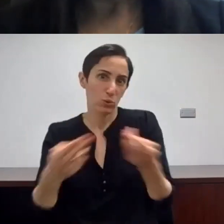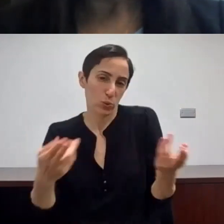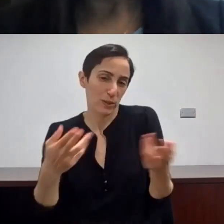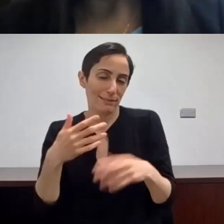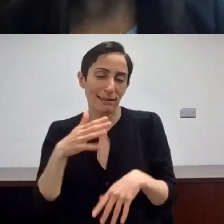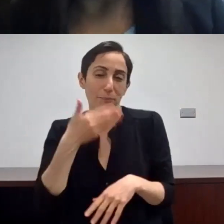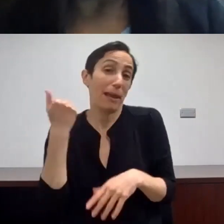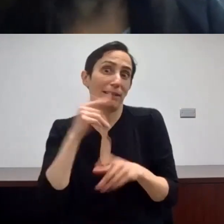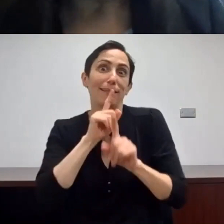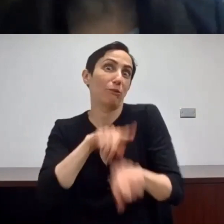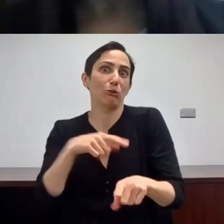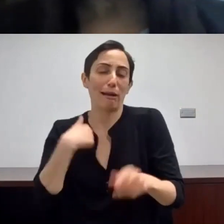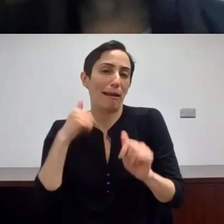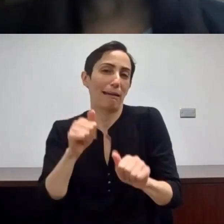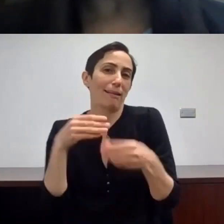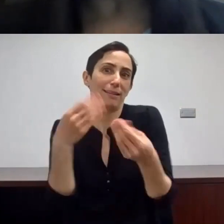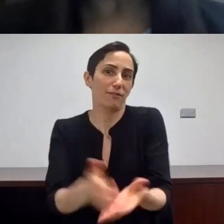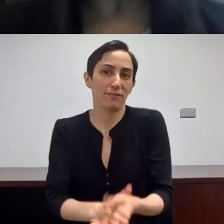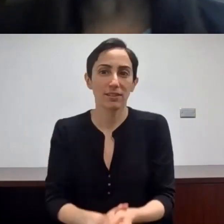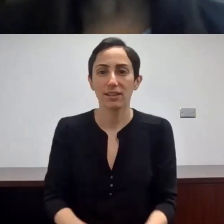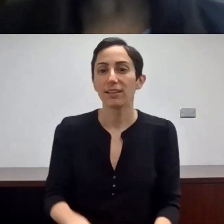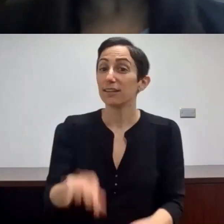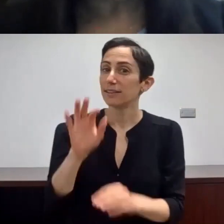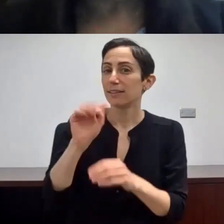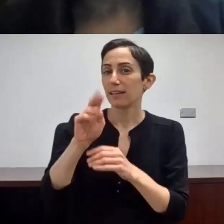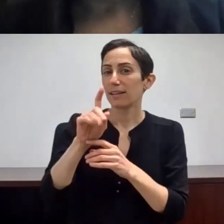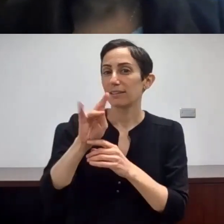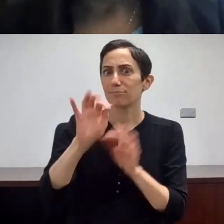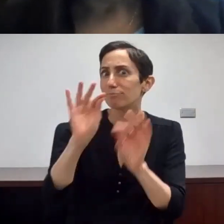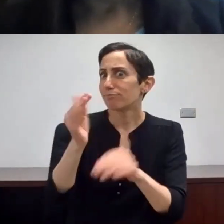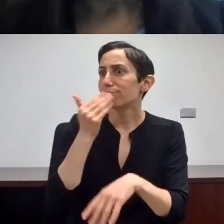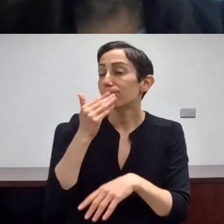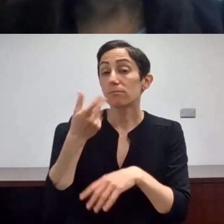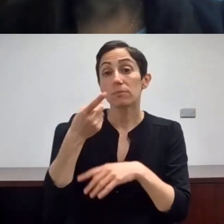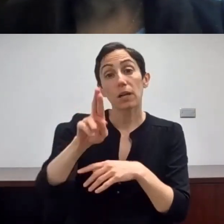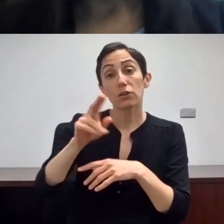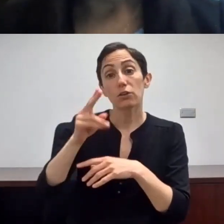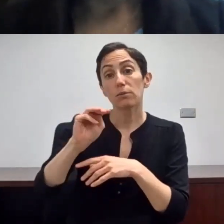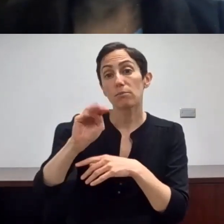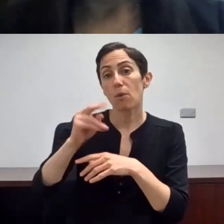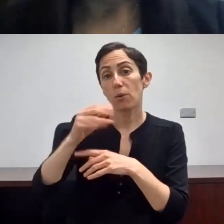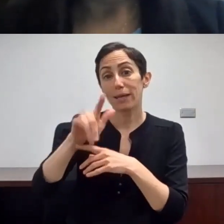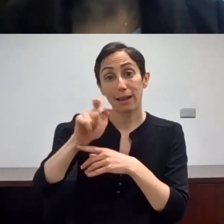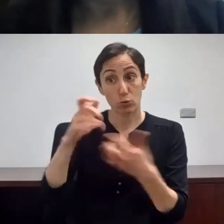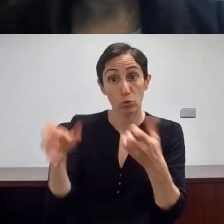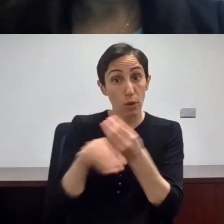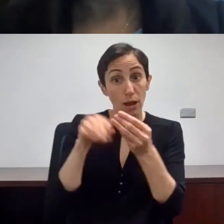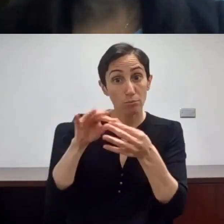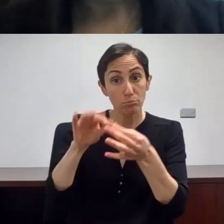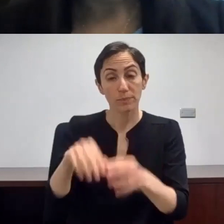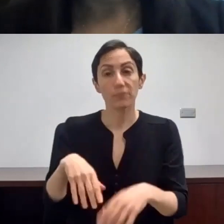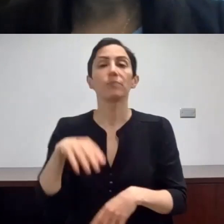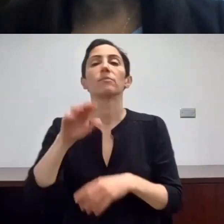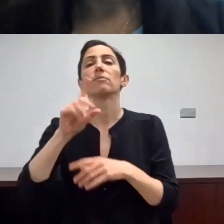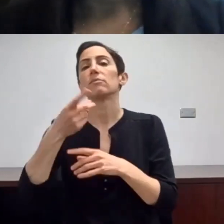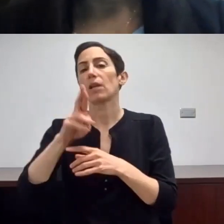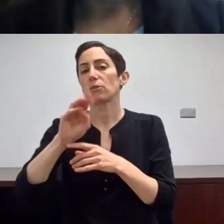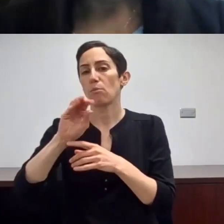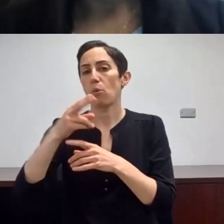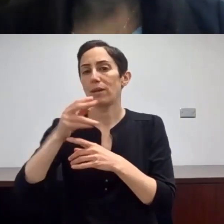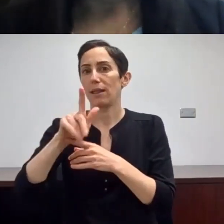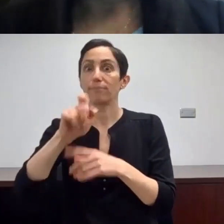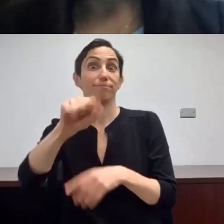Sure. Mohile, is there anything that you'd like to add to that? Absolutely. So our program here at